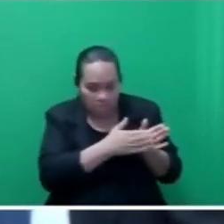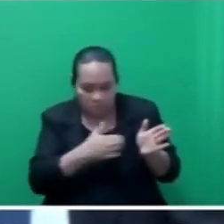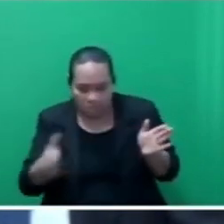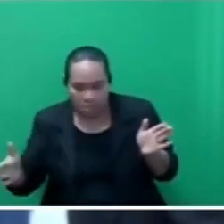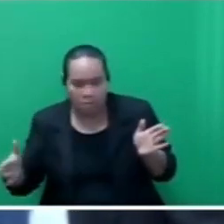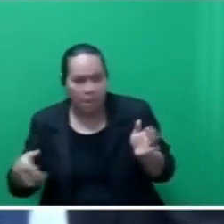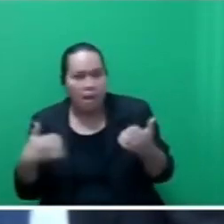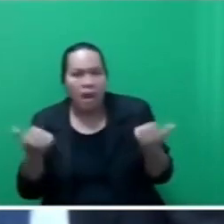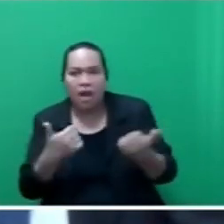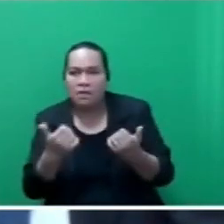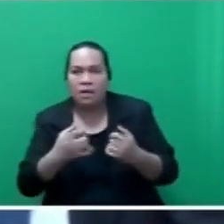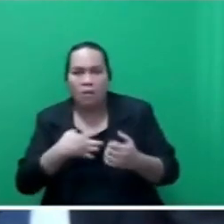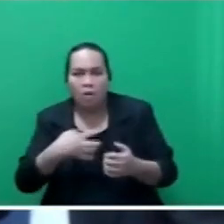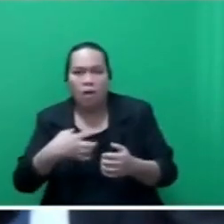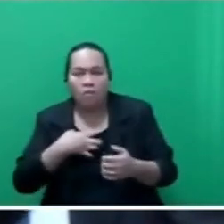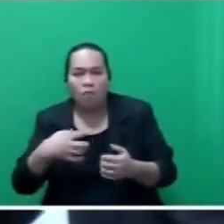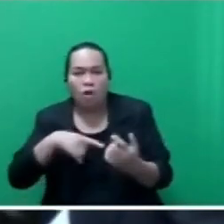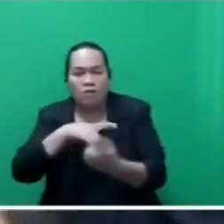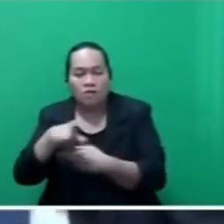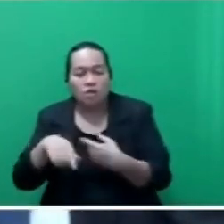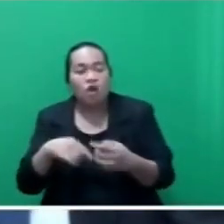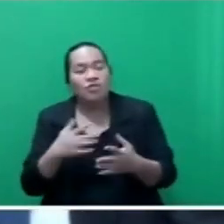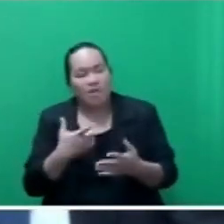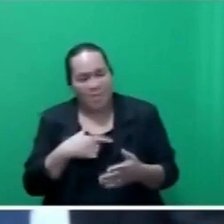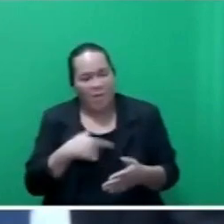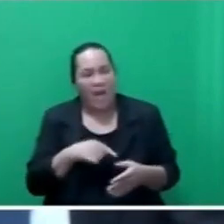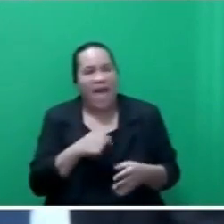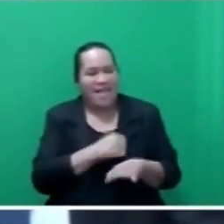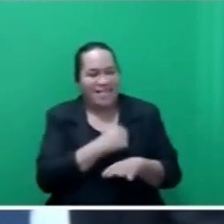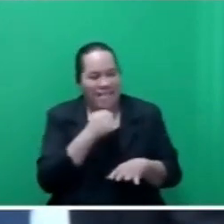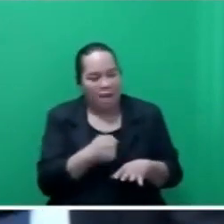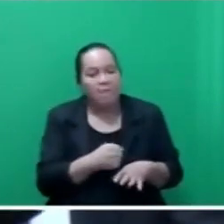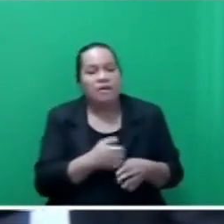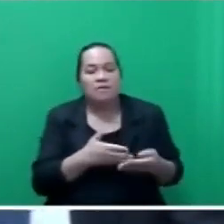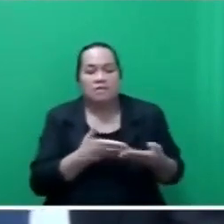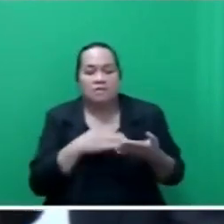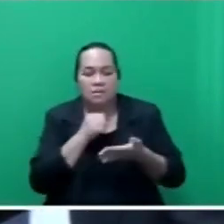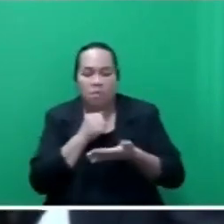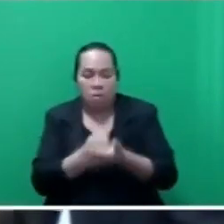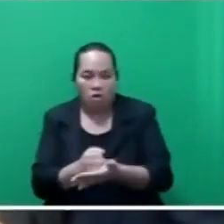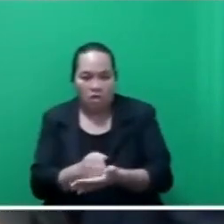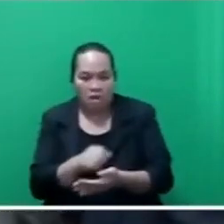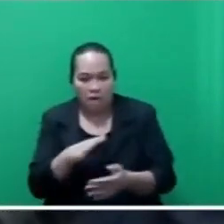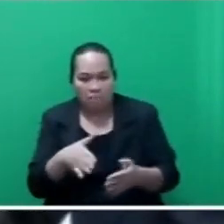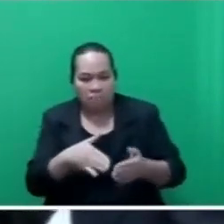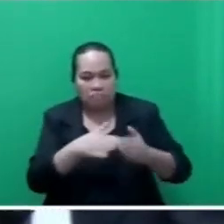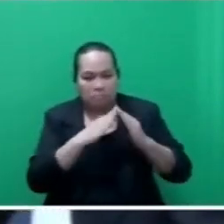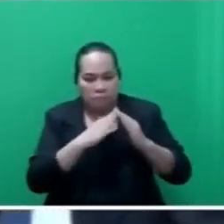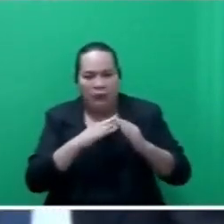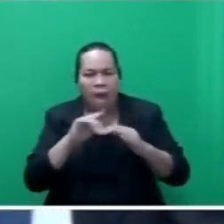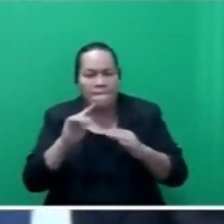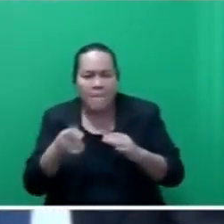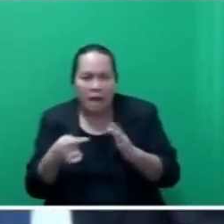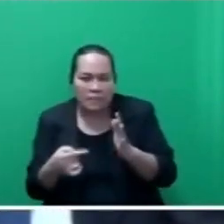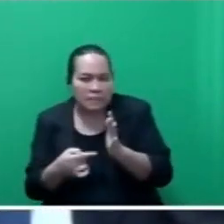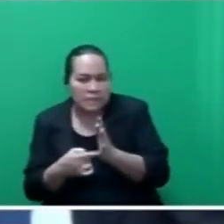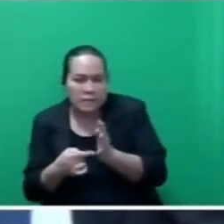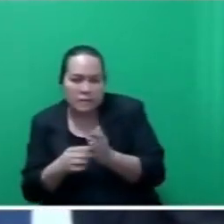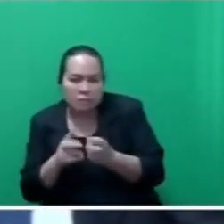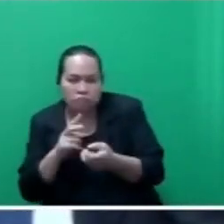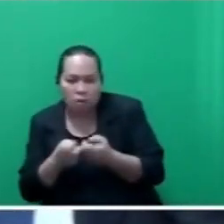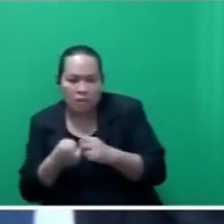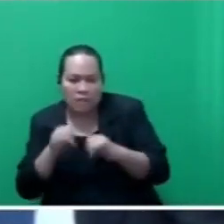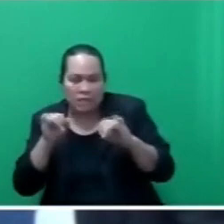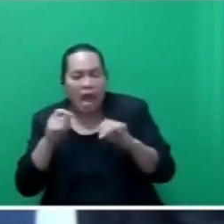with support they were able to receive from government, they were able to put a roof over their head, some of them struggled with latrines. And I know